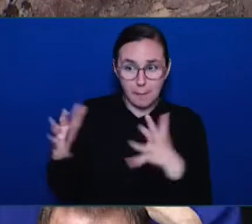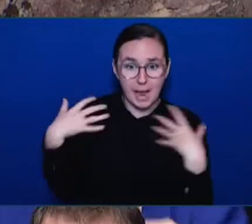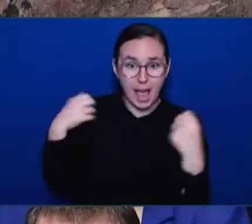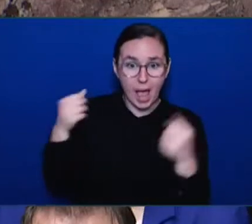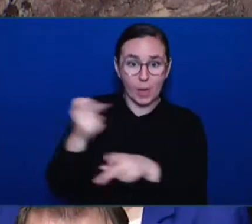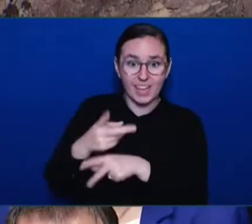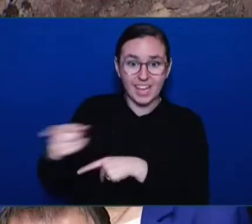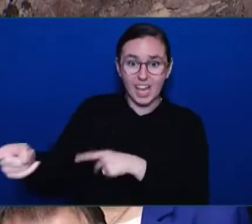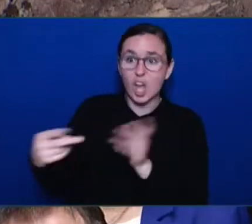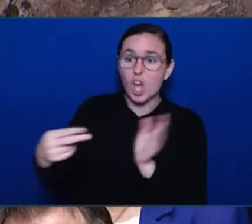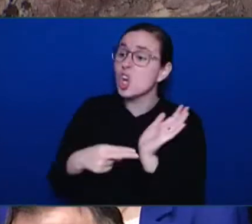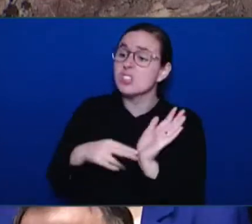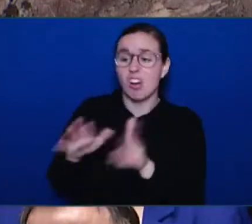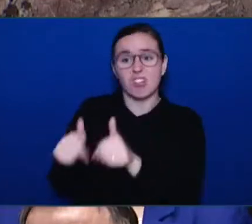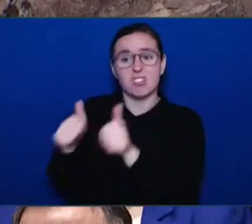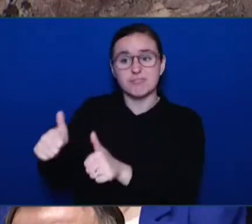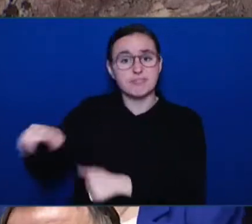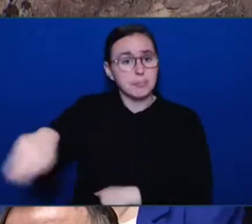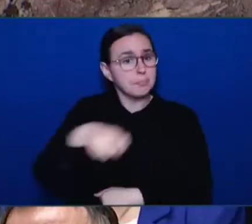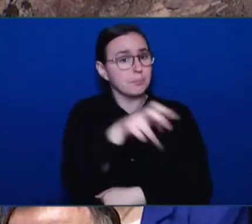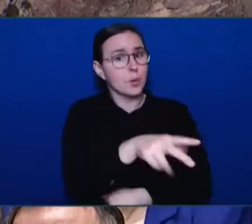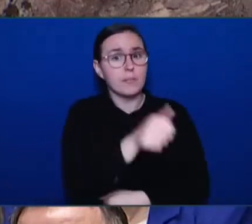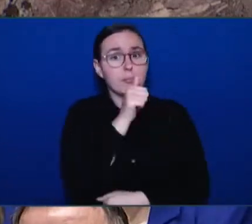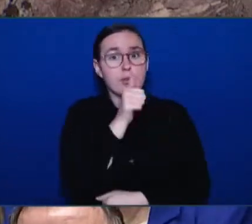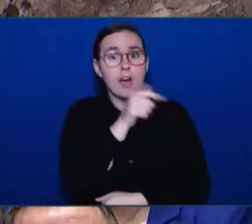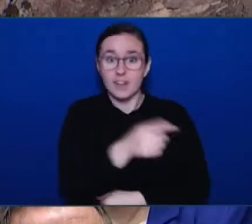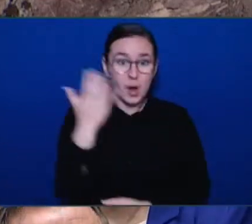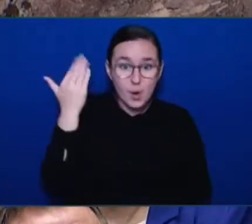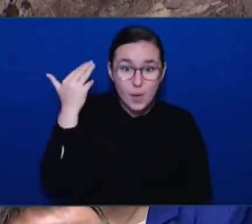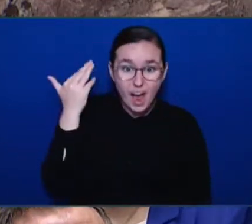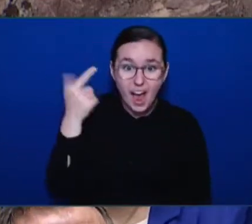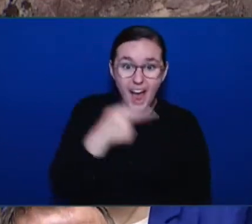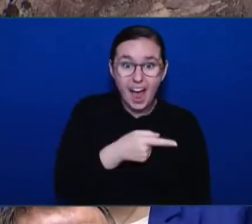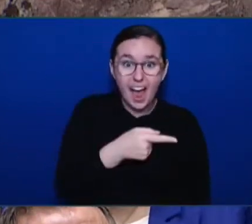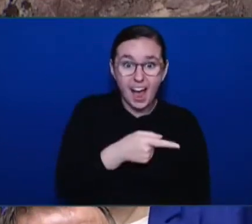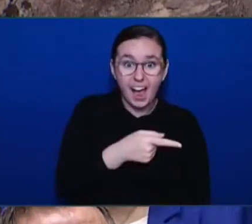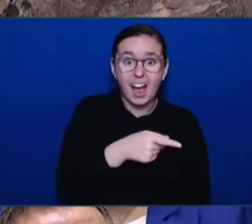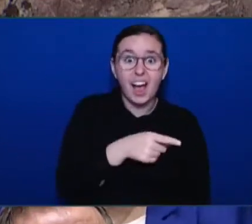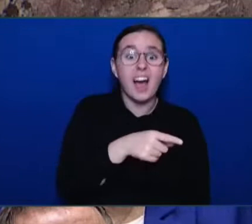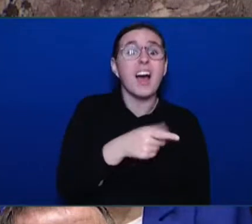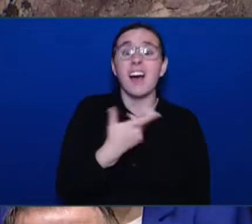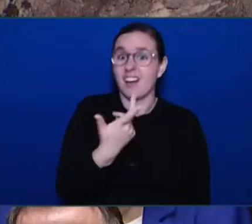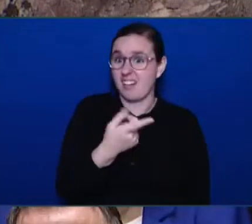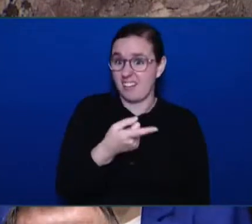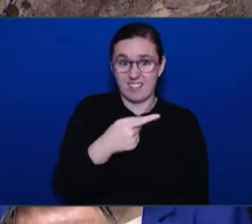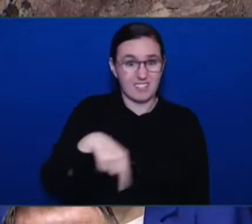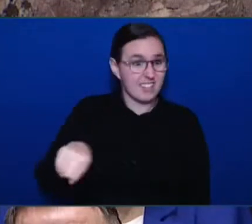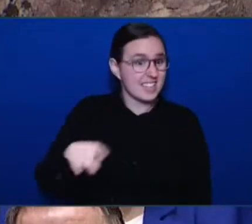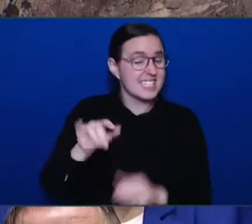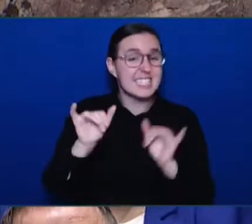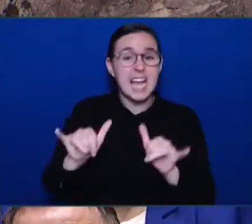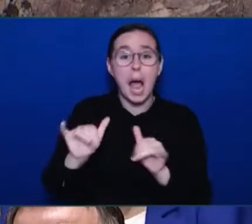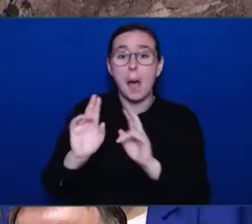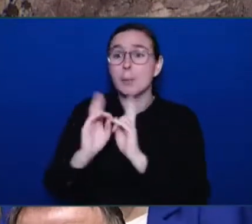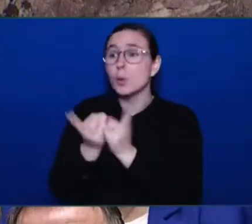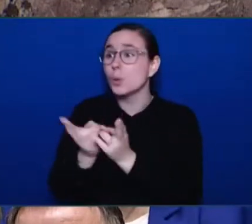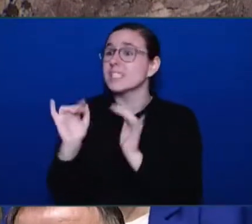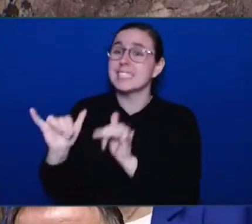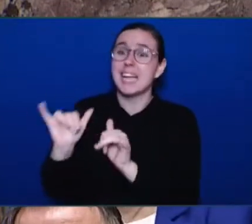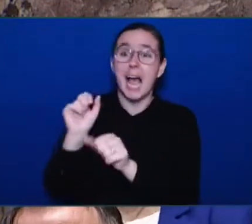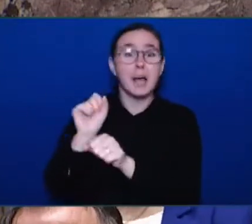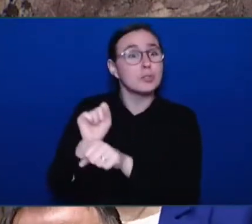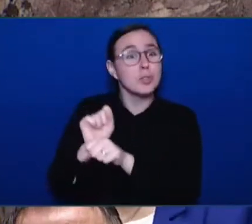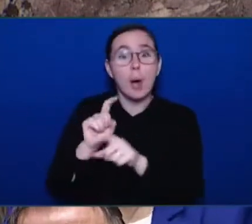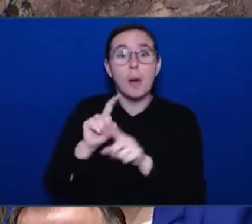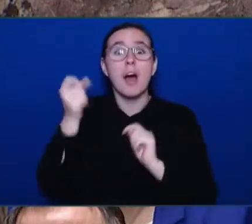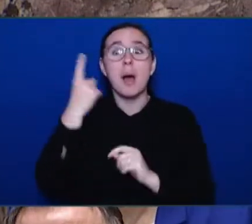so they can come back to work in the very same unit for up to 3 times more money. And the minister simply dismisses